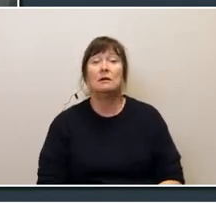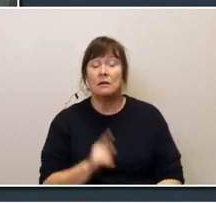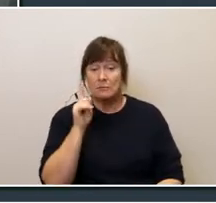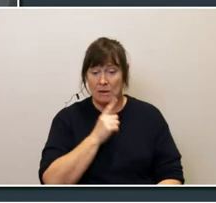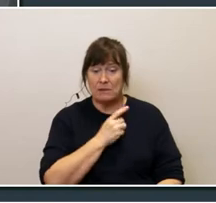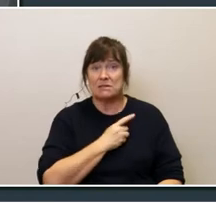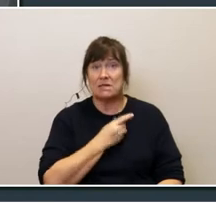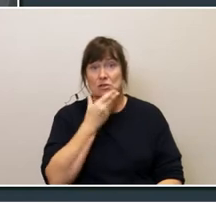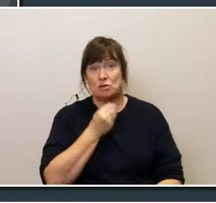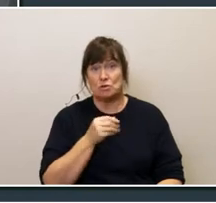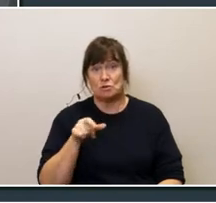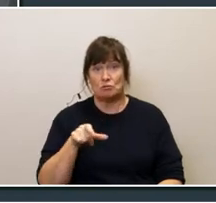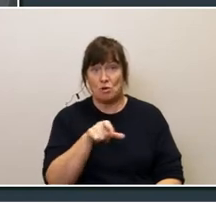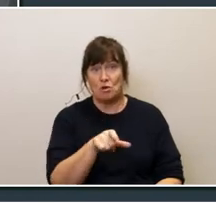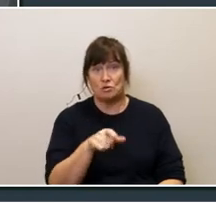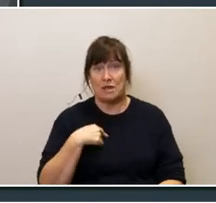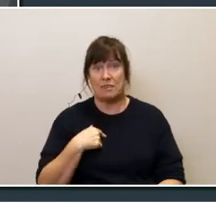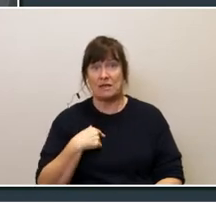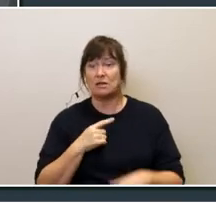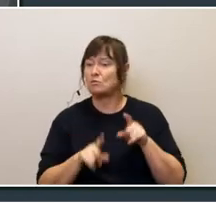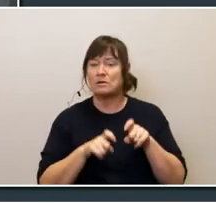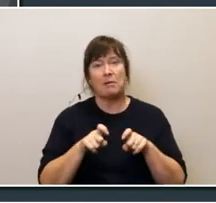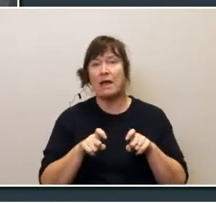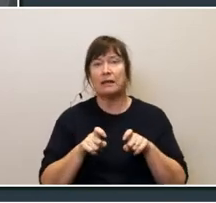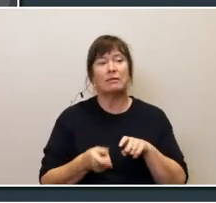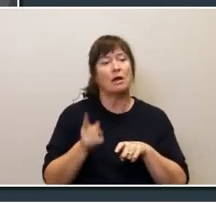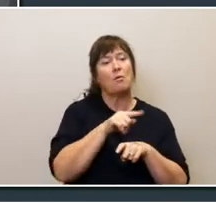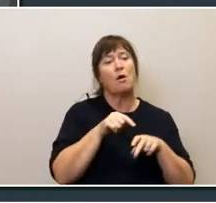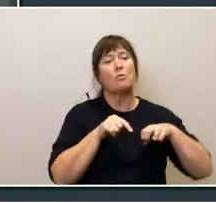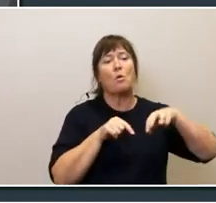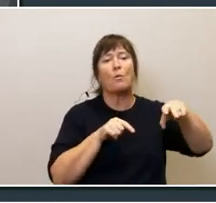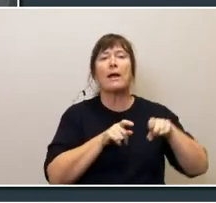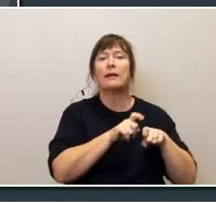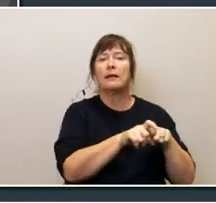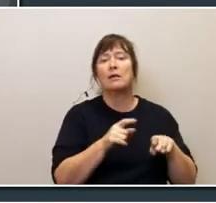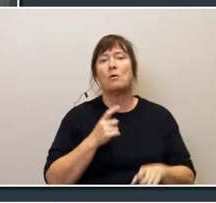People are afraid to use the road and end up biking on the footpath. We wonder if speed bumps along